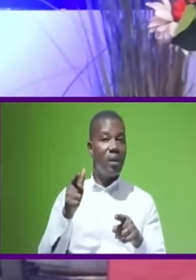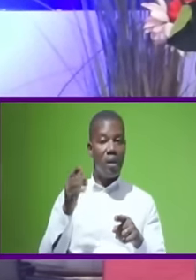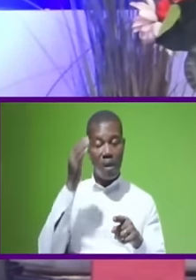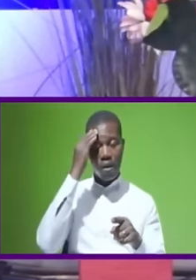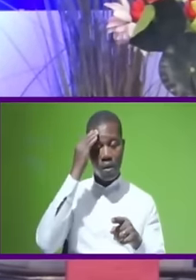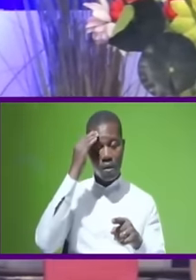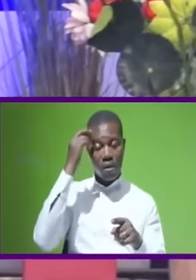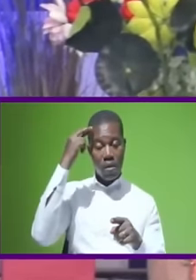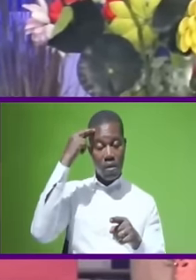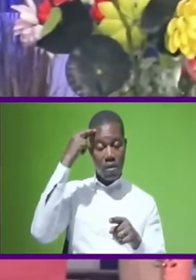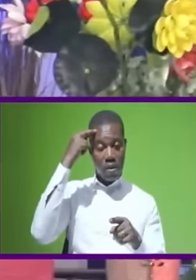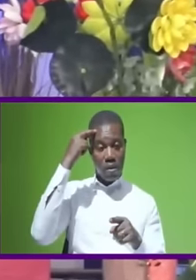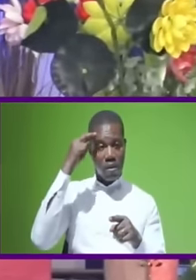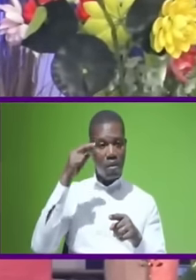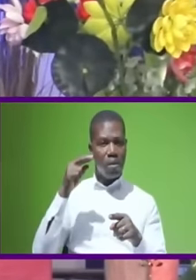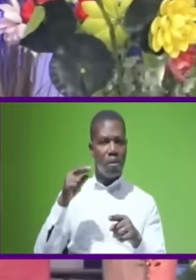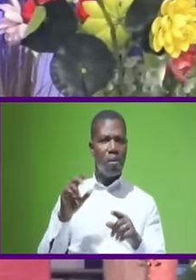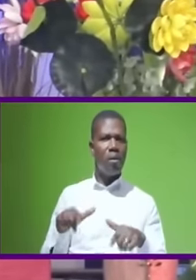genuine